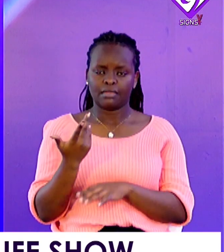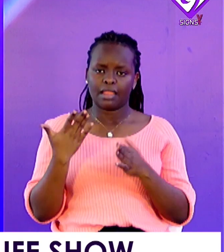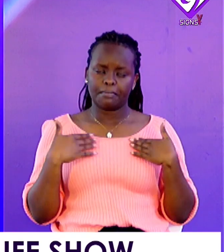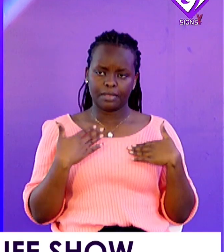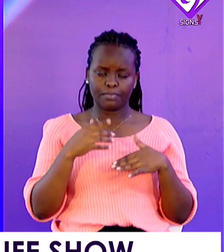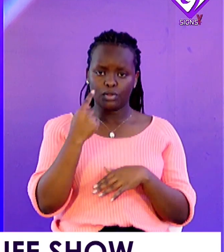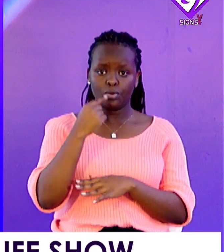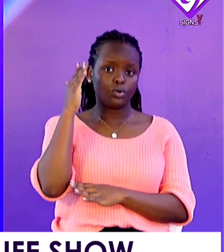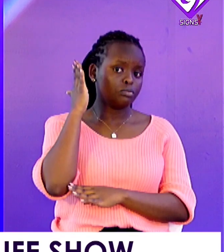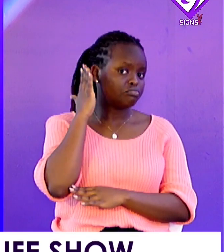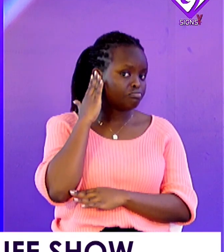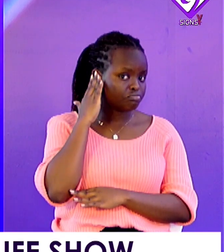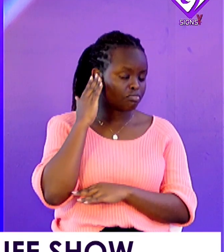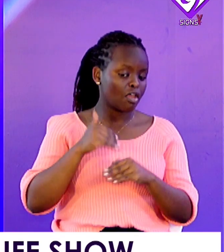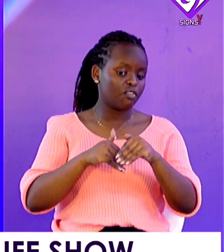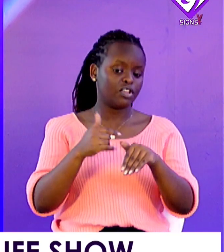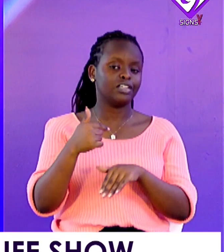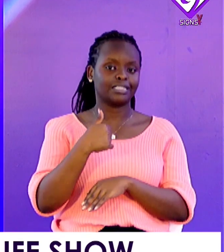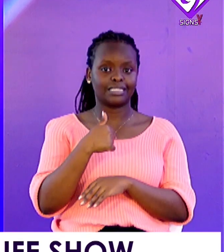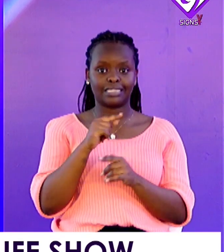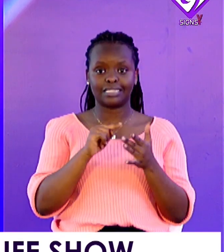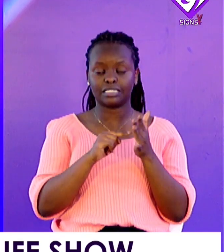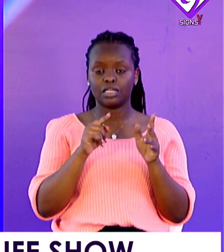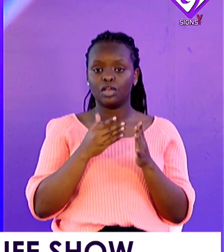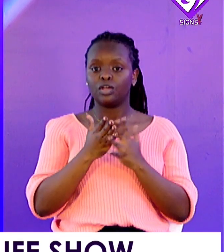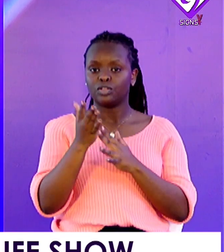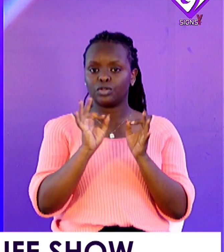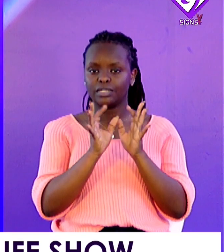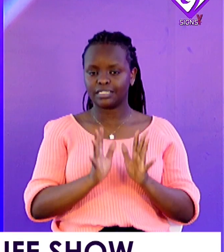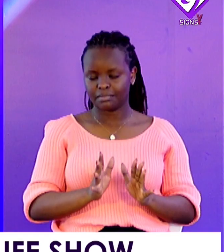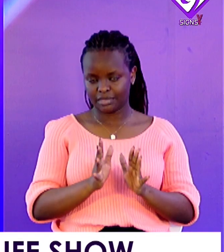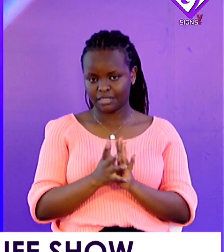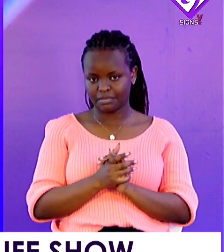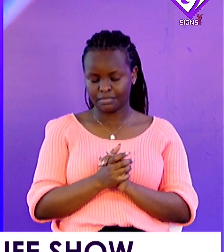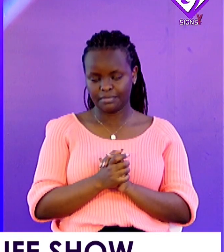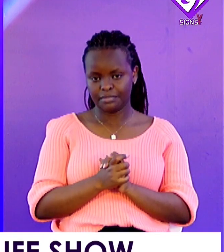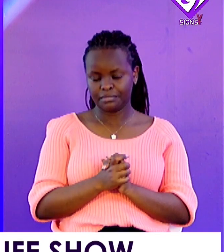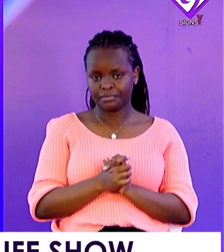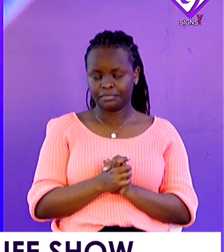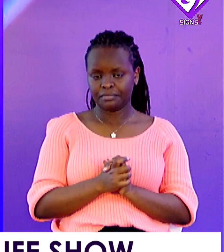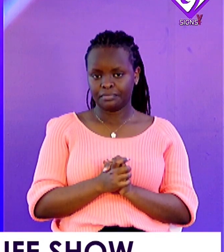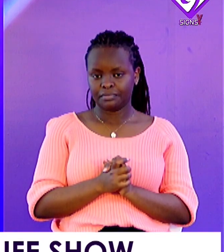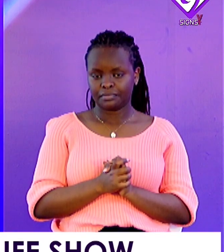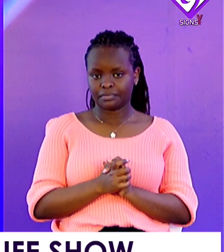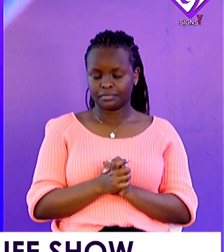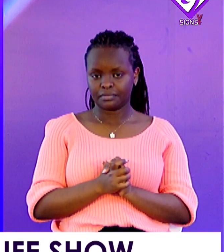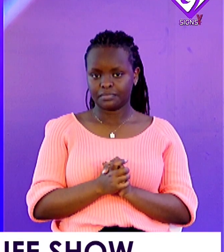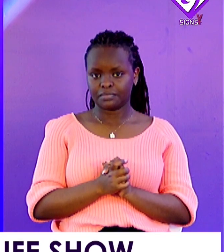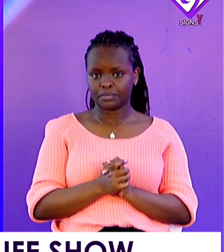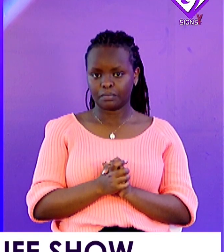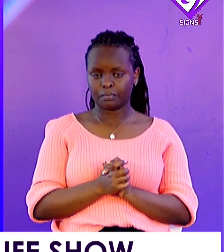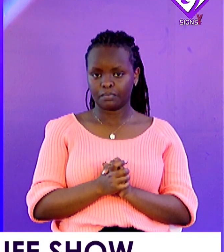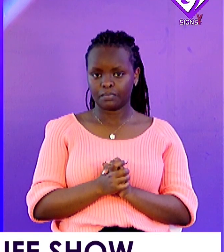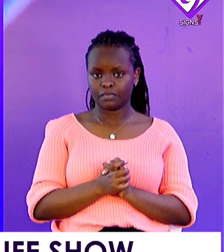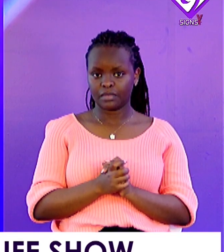who are deaf. They are following this through Wanja Ngete on the sign language interpretation. We are